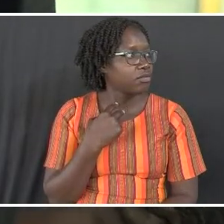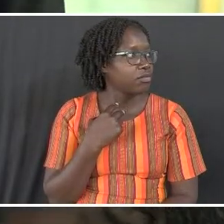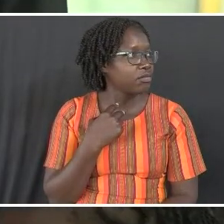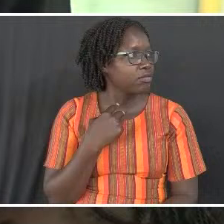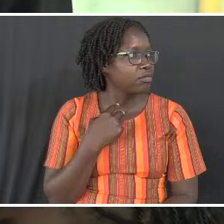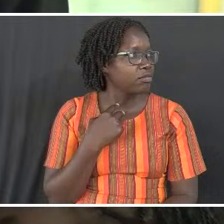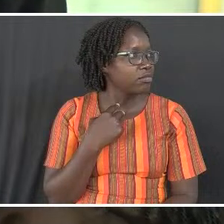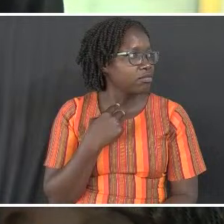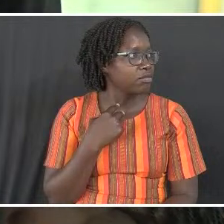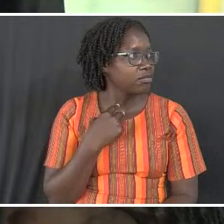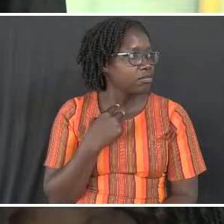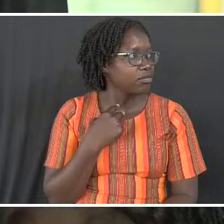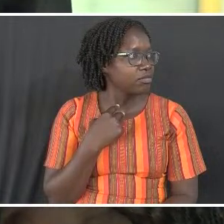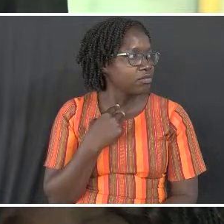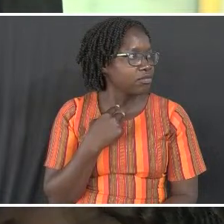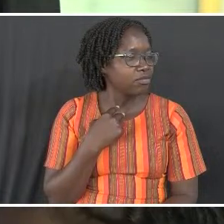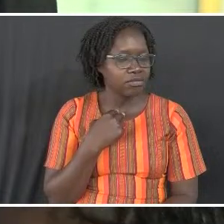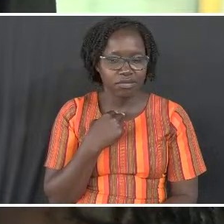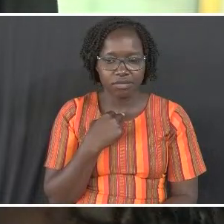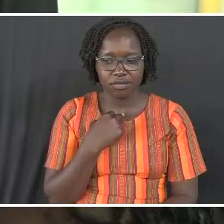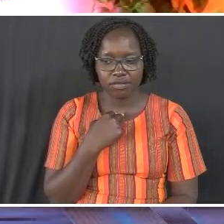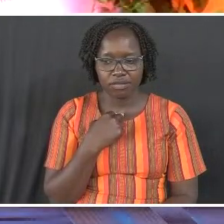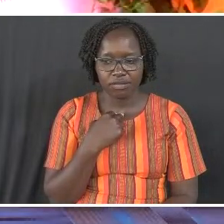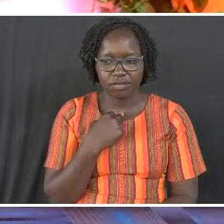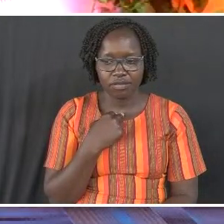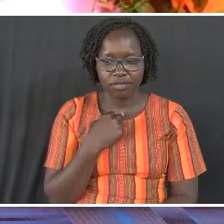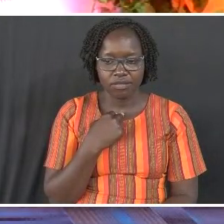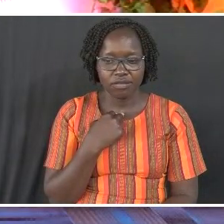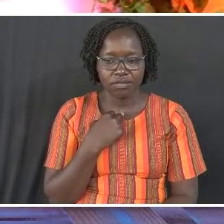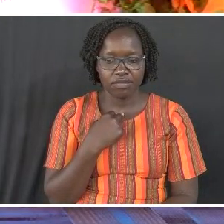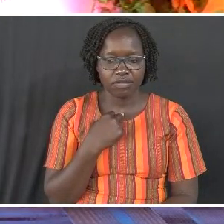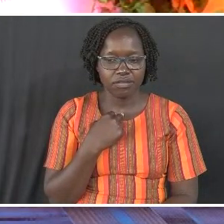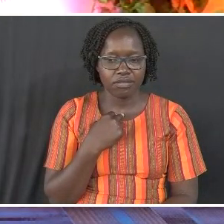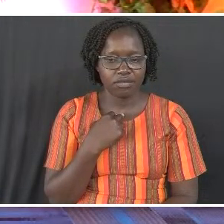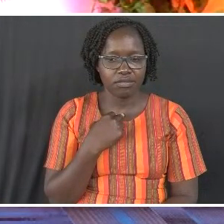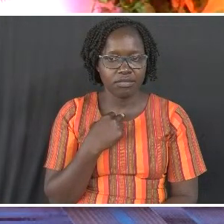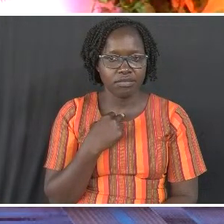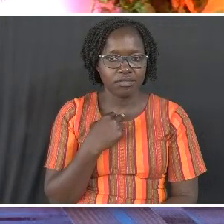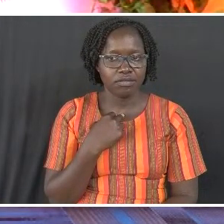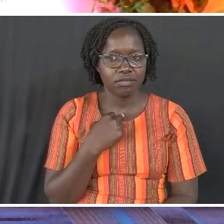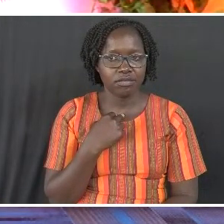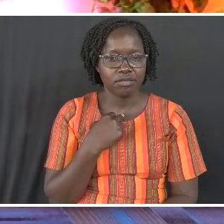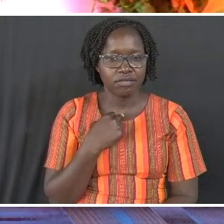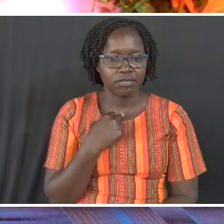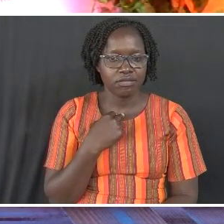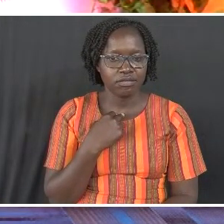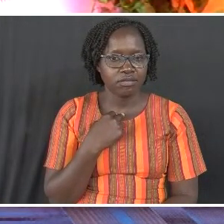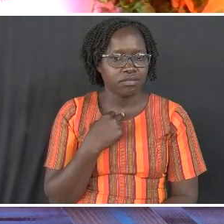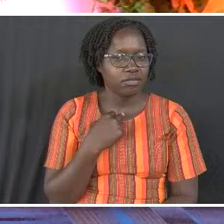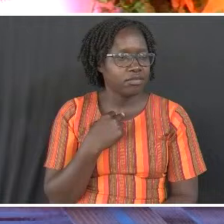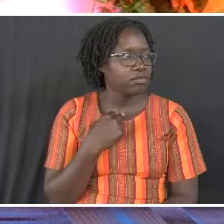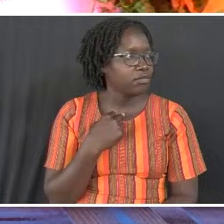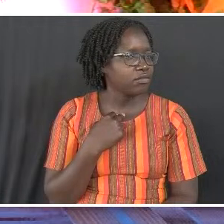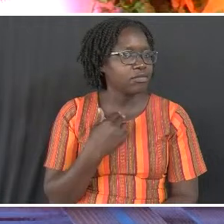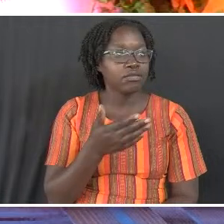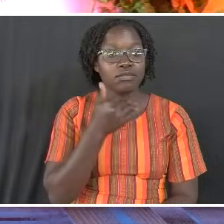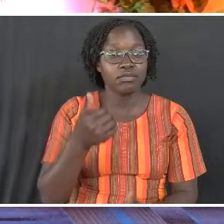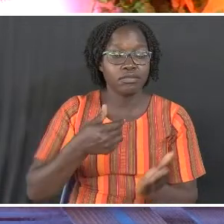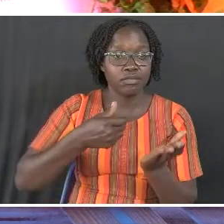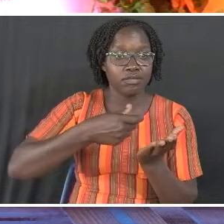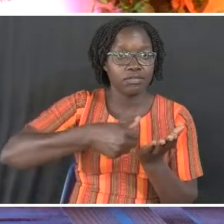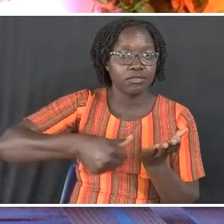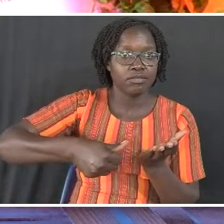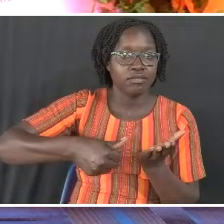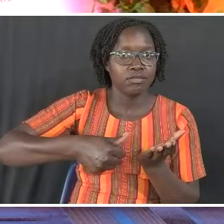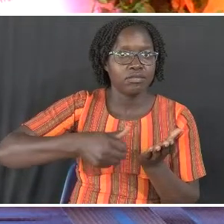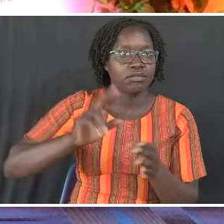Or if the research was wrong, so you can also answer that. So thank you. So which is the best toothpaste